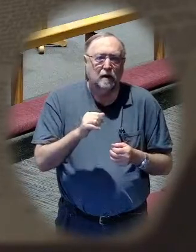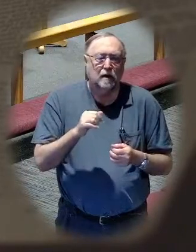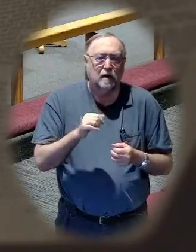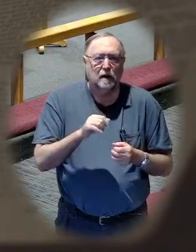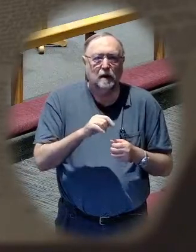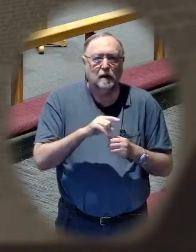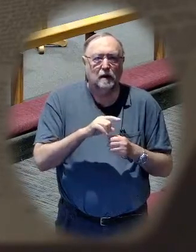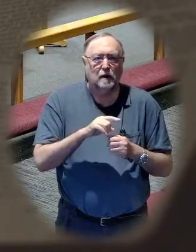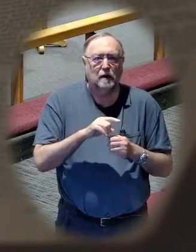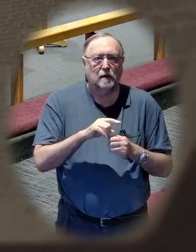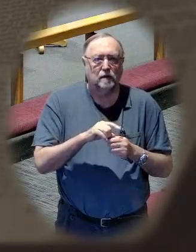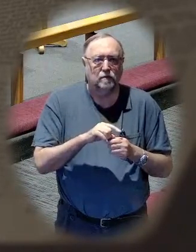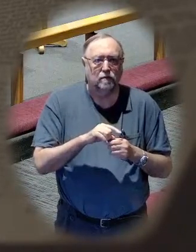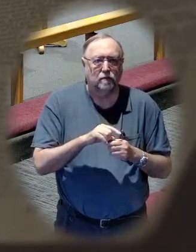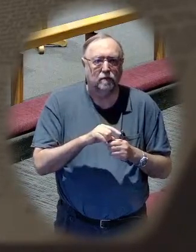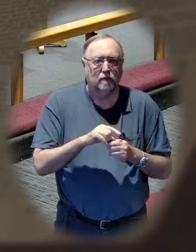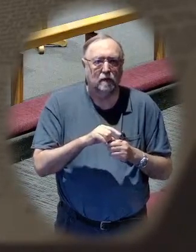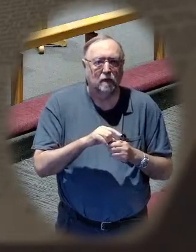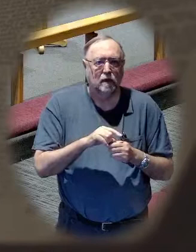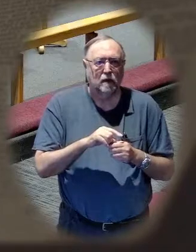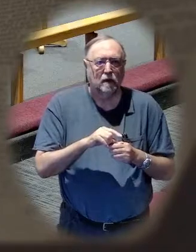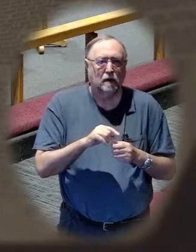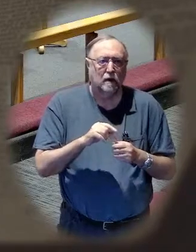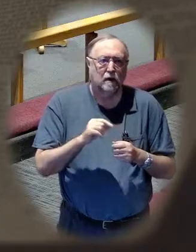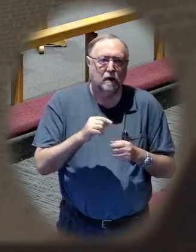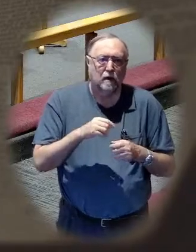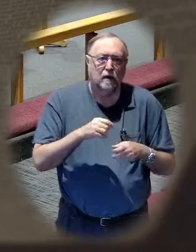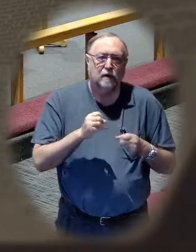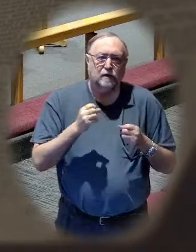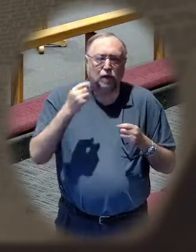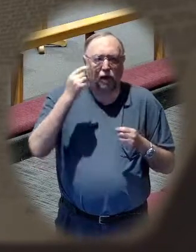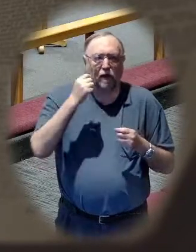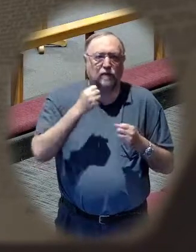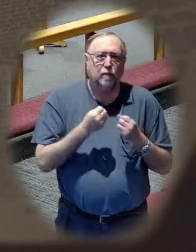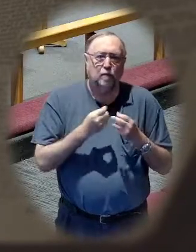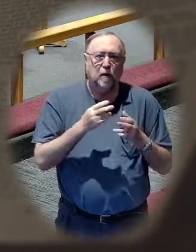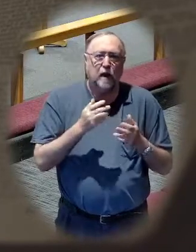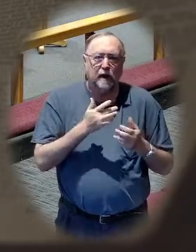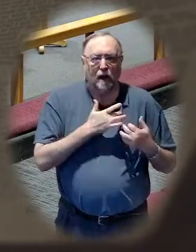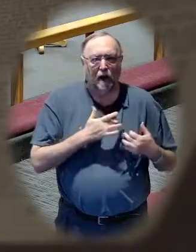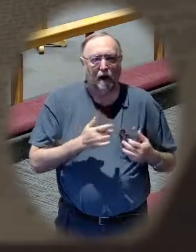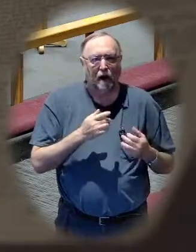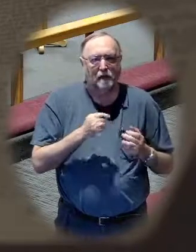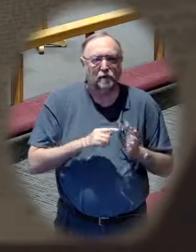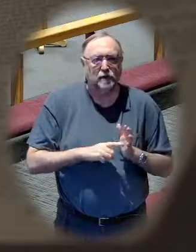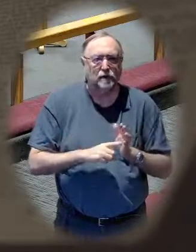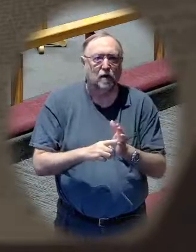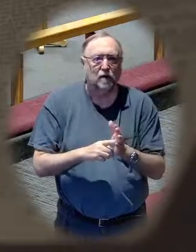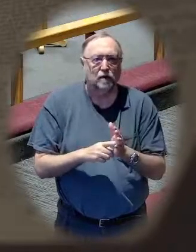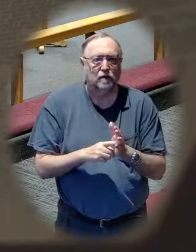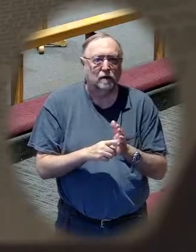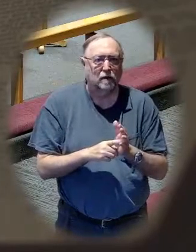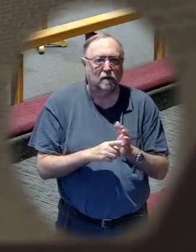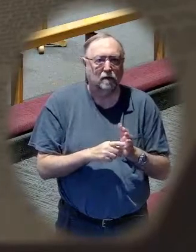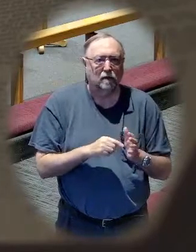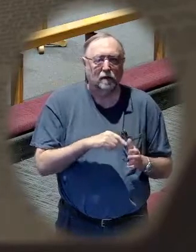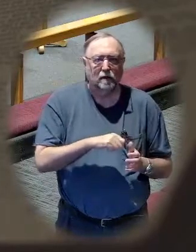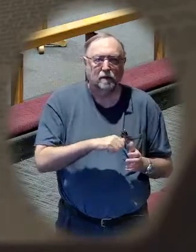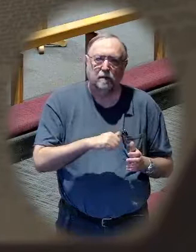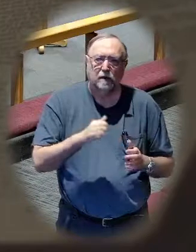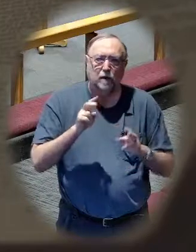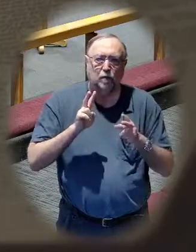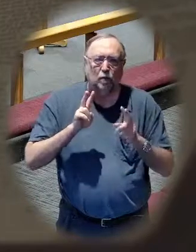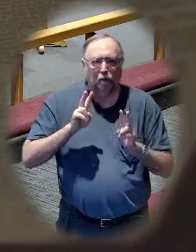soul also, so that thoughts from many hearts may be revealed." And there was a